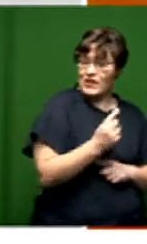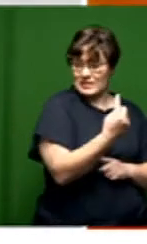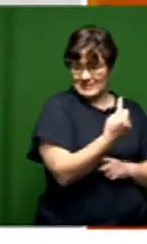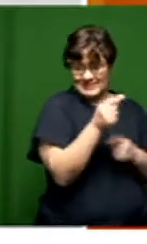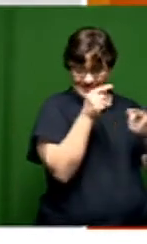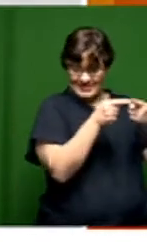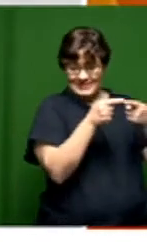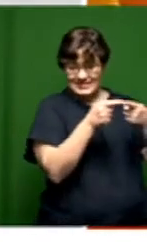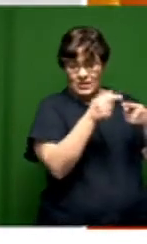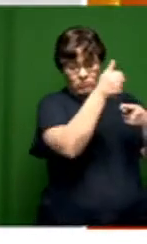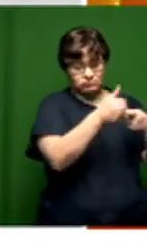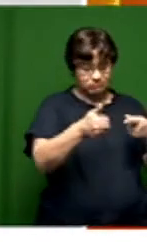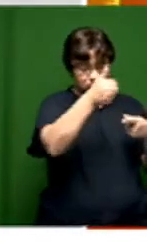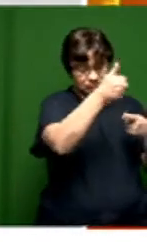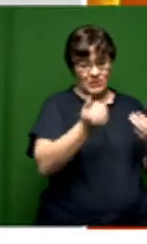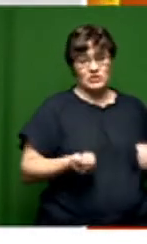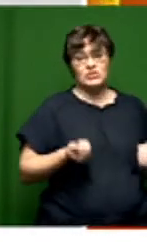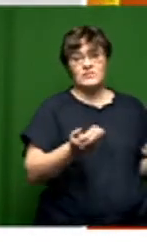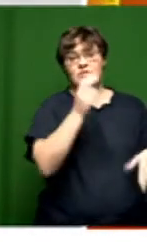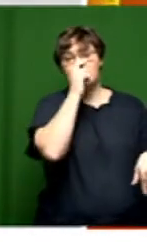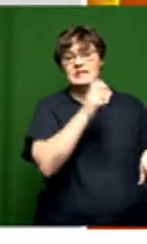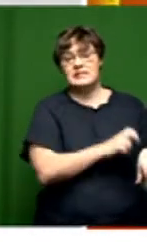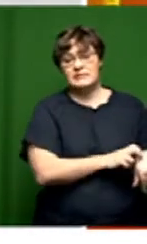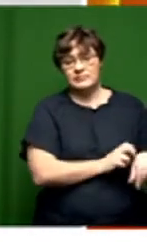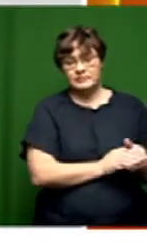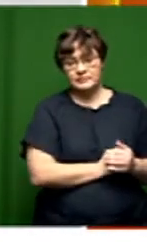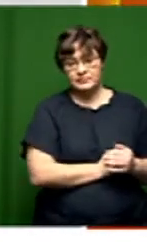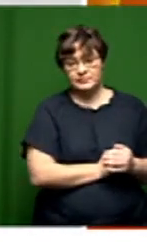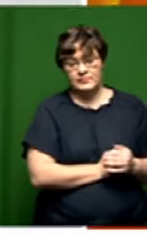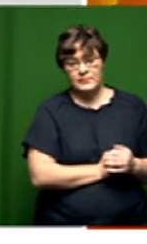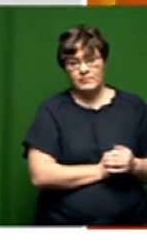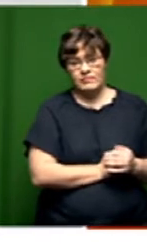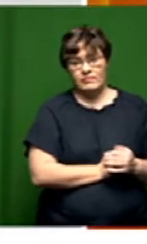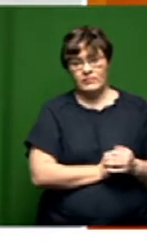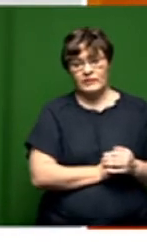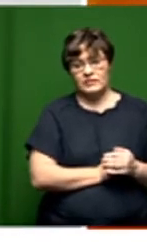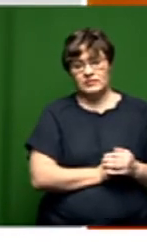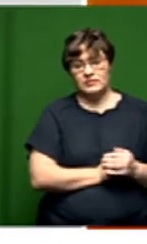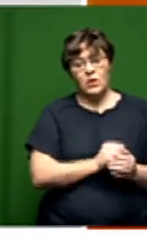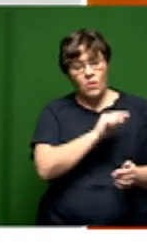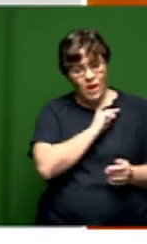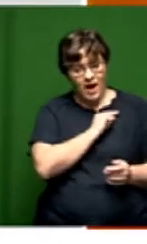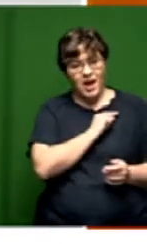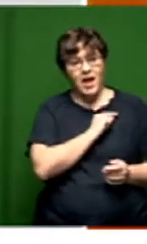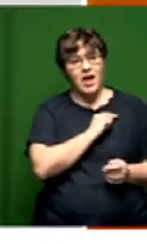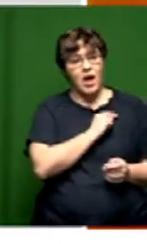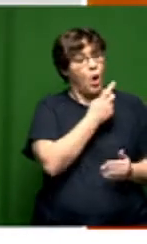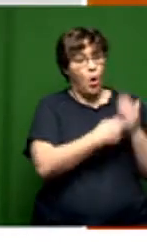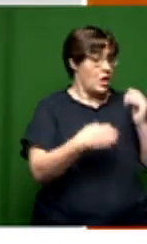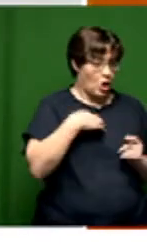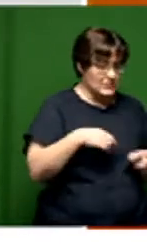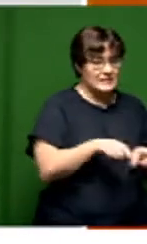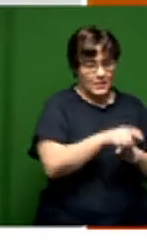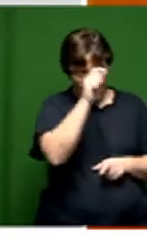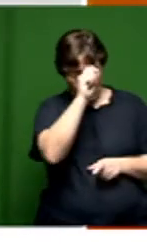not the main service, a public service that the girls and boys are connected to. So